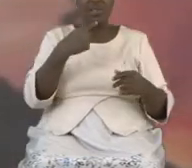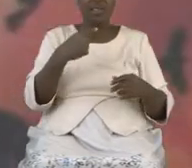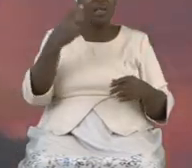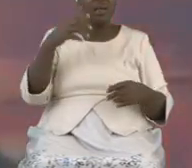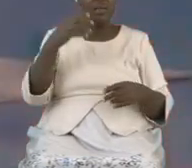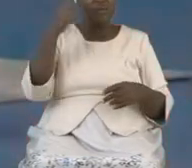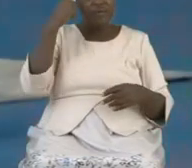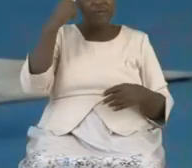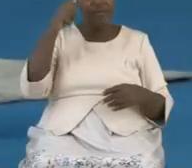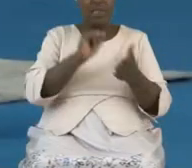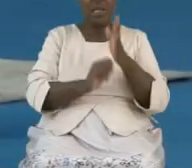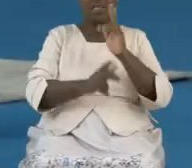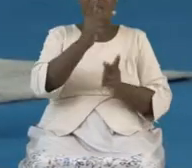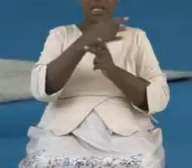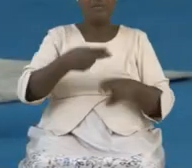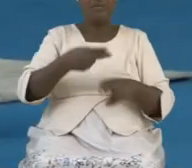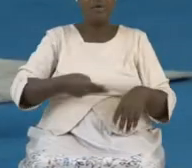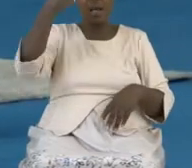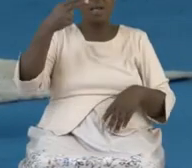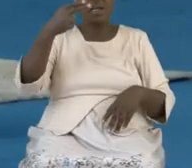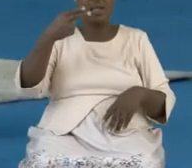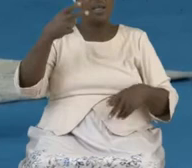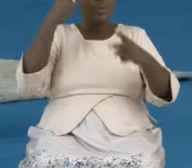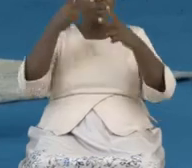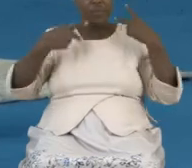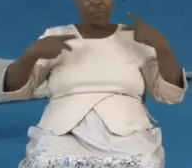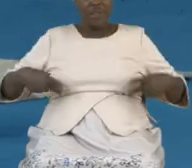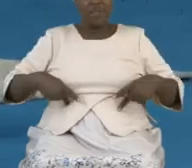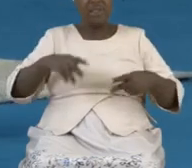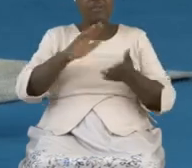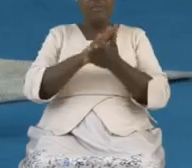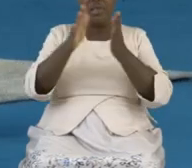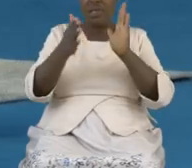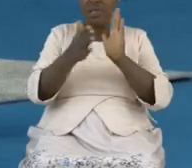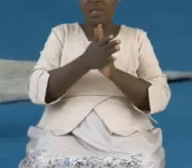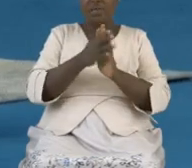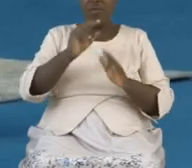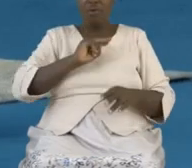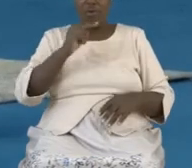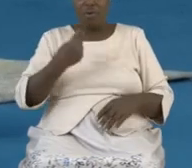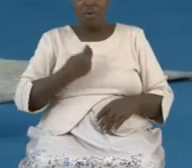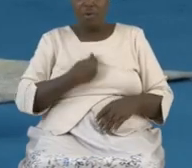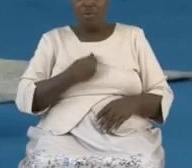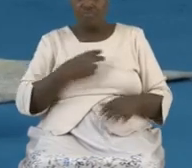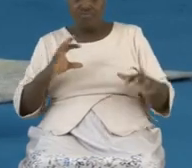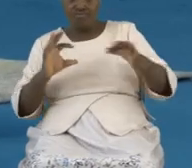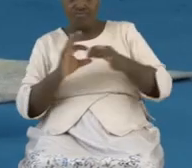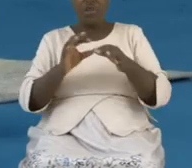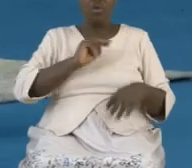priest became us, befitted us, who is holy,